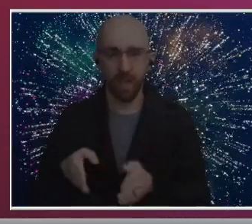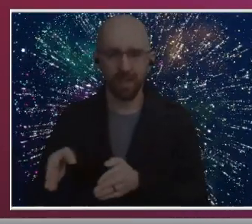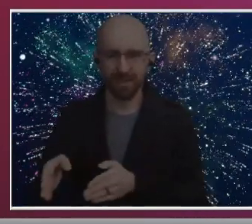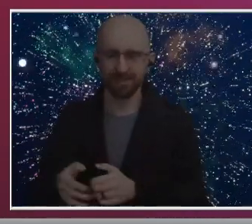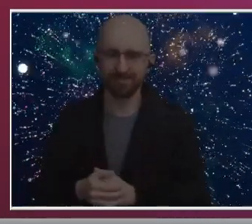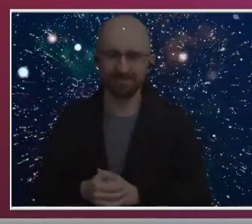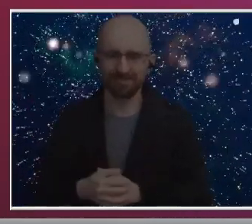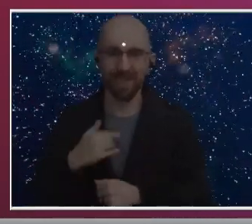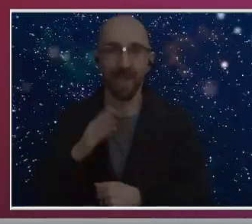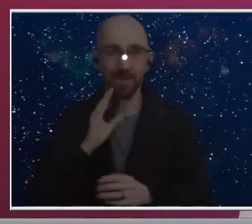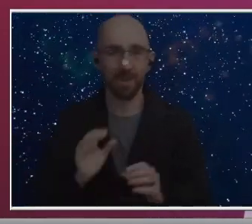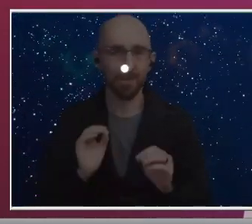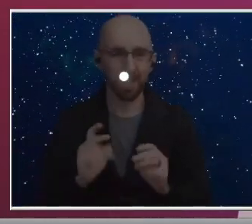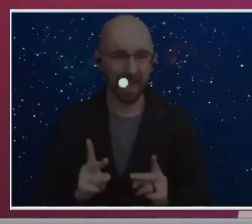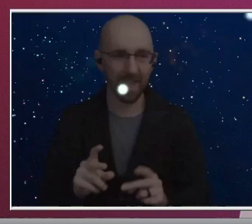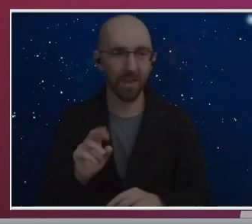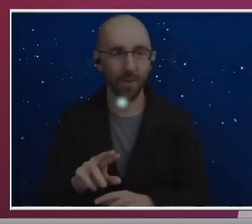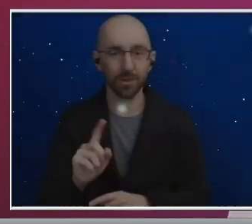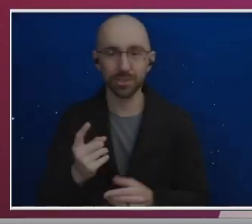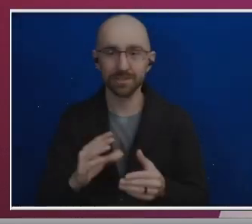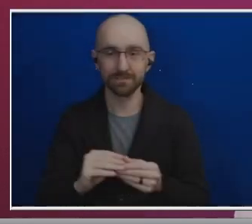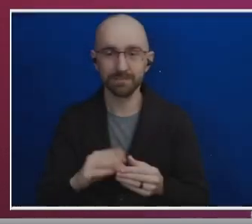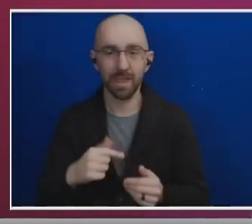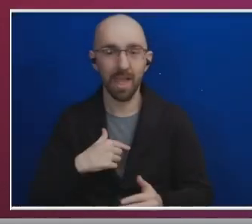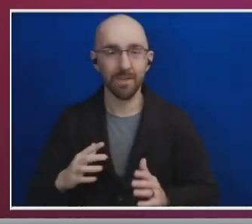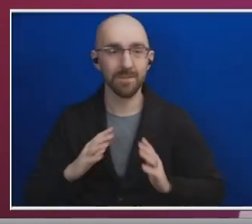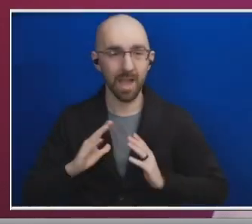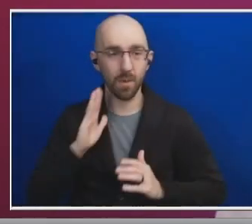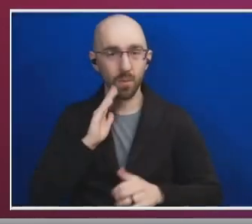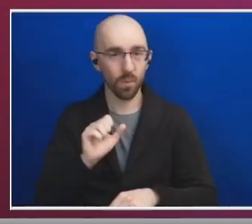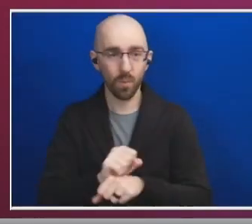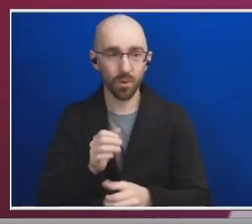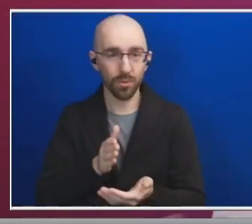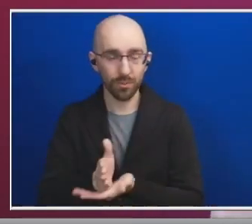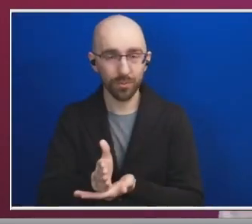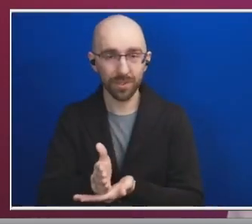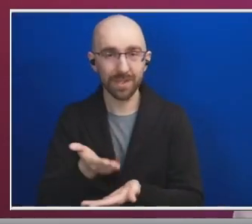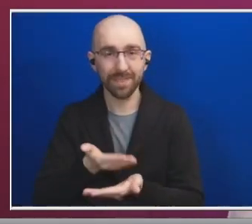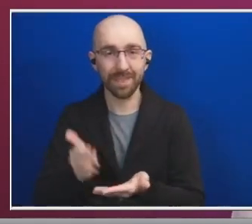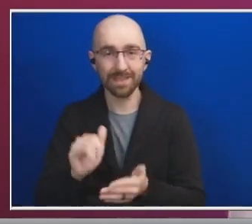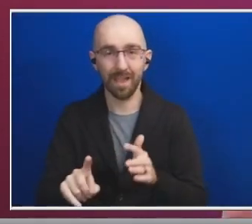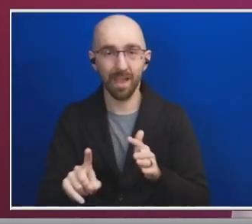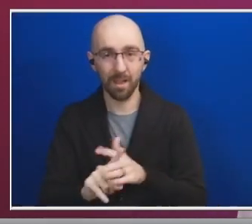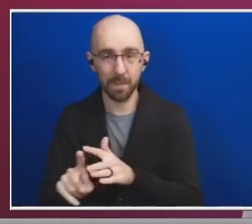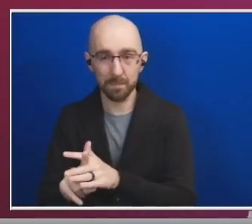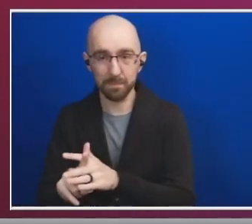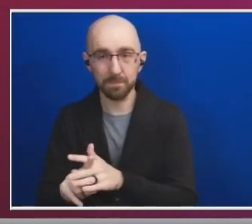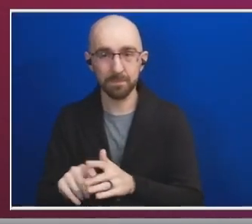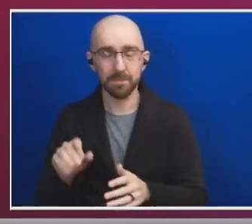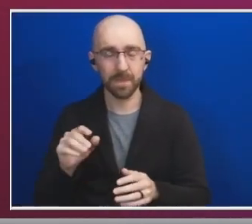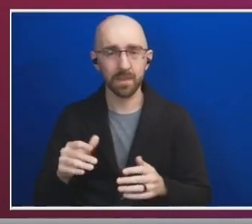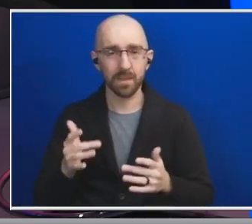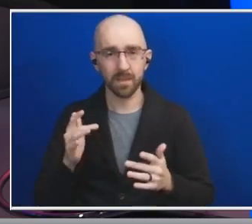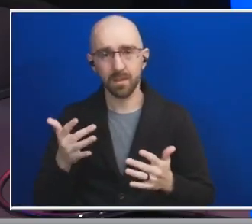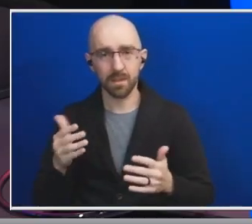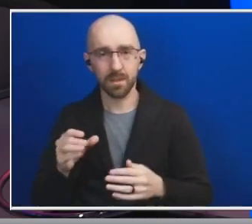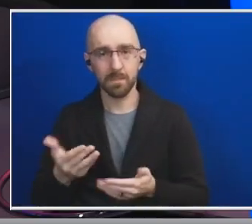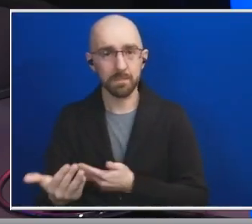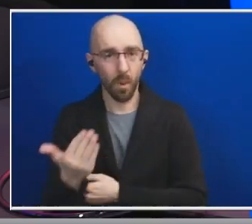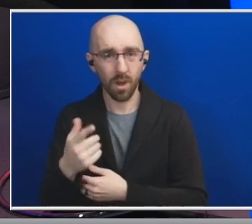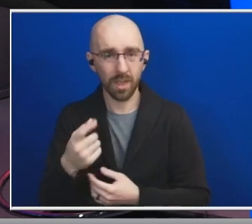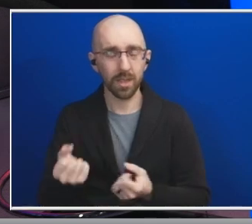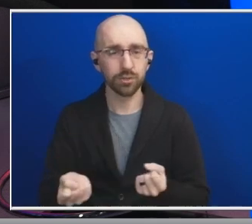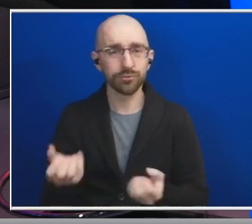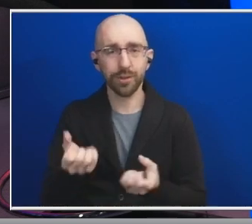or just say, I'm fine, I'll work through it, like I have so many other things that come up in a frantic morning or whatever. Yeah, you're juggling 10 plates.